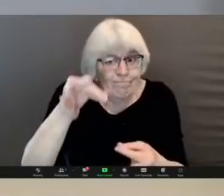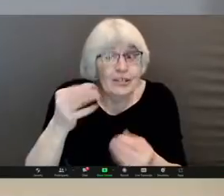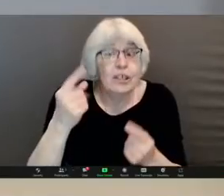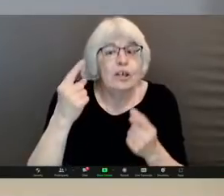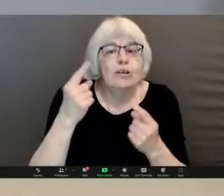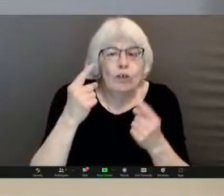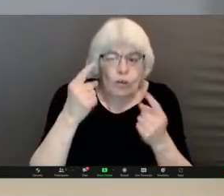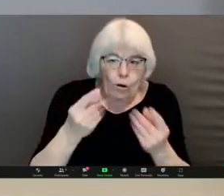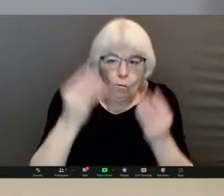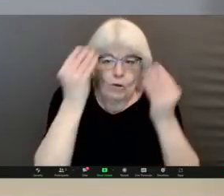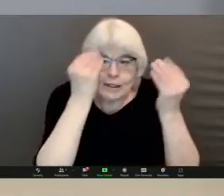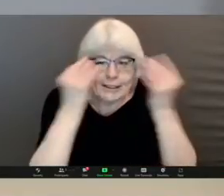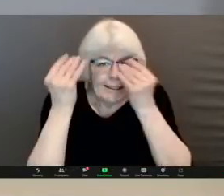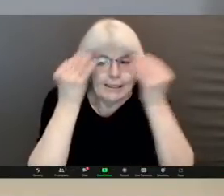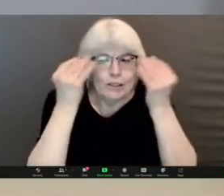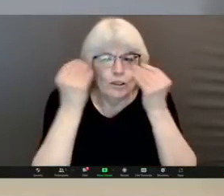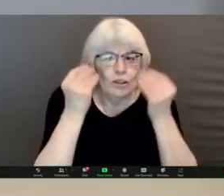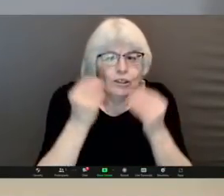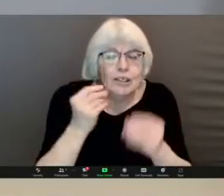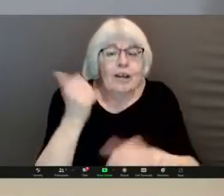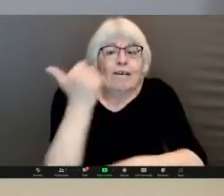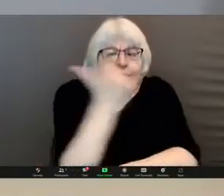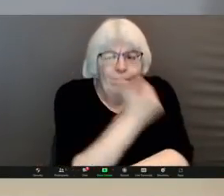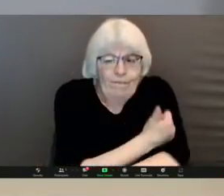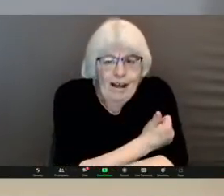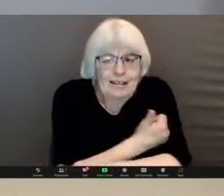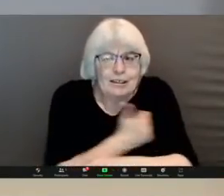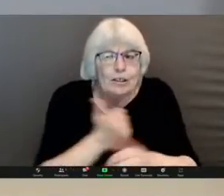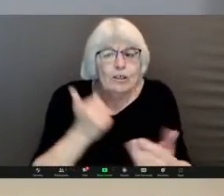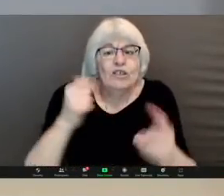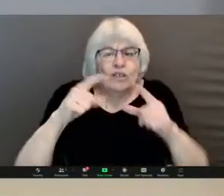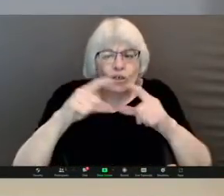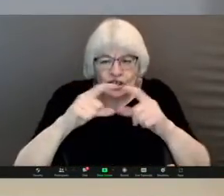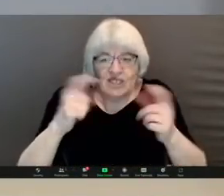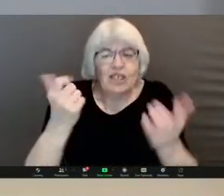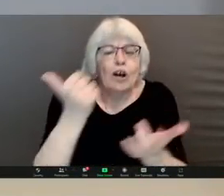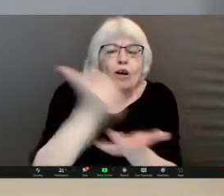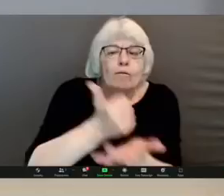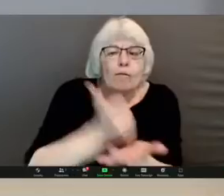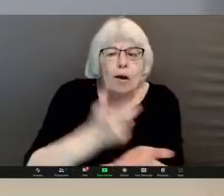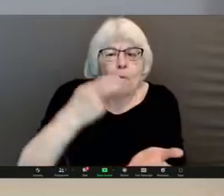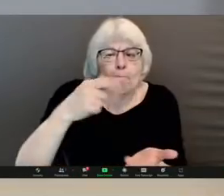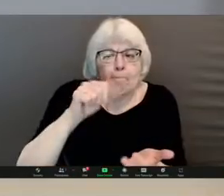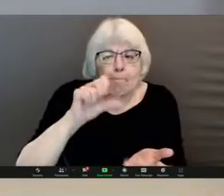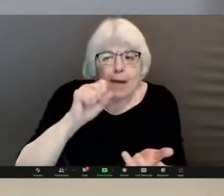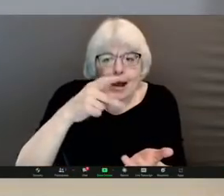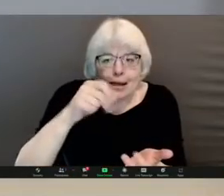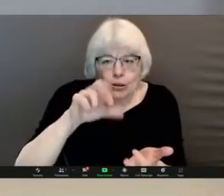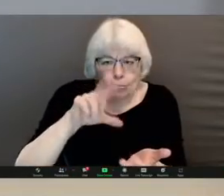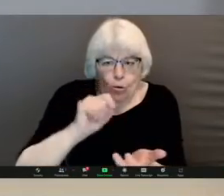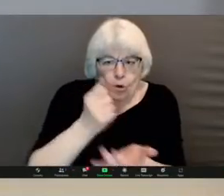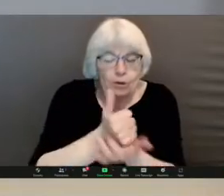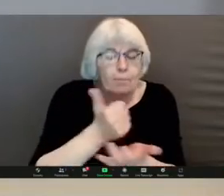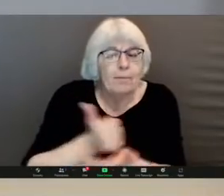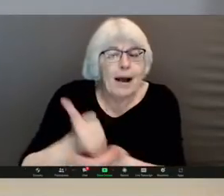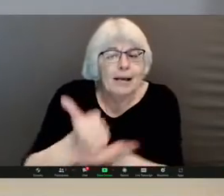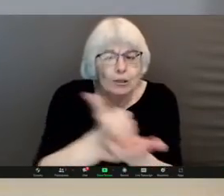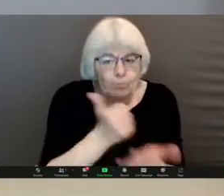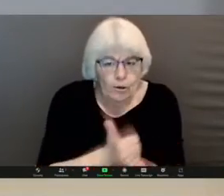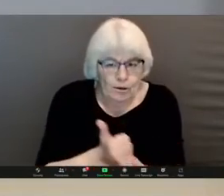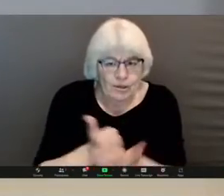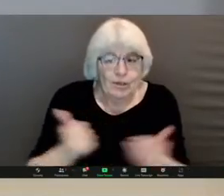will allow the events to get closer to maximum capacity at larger scale events.